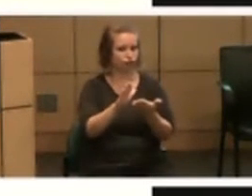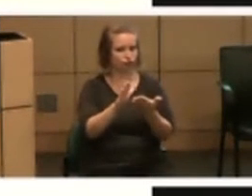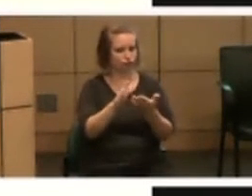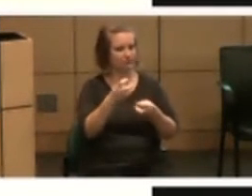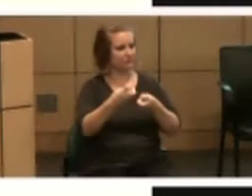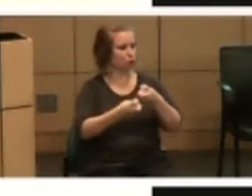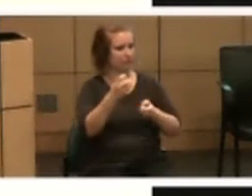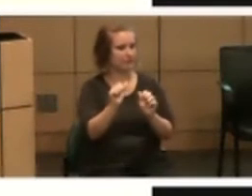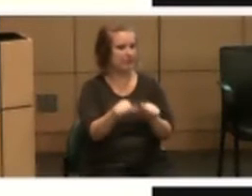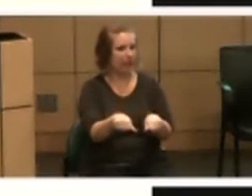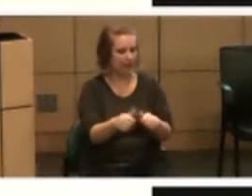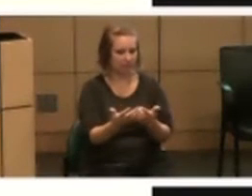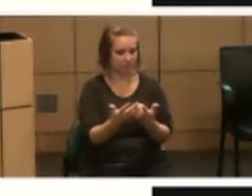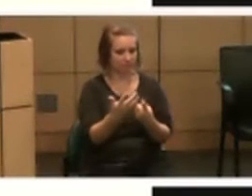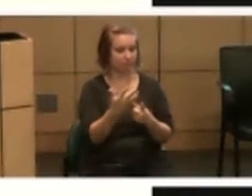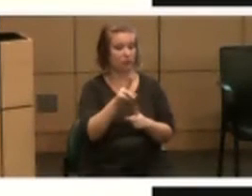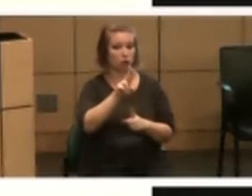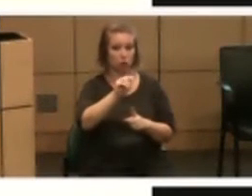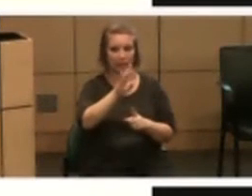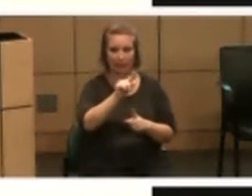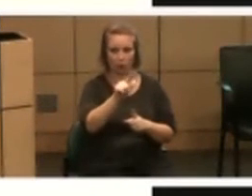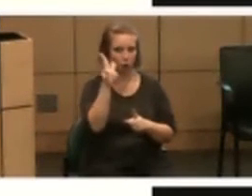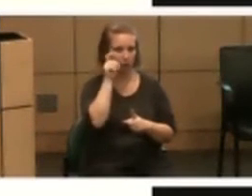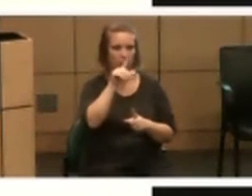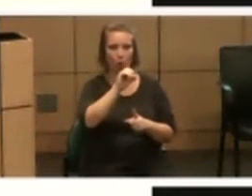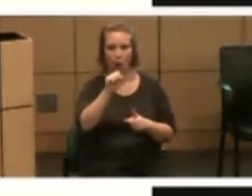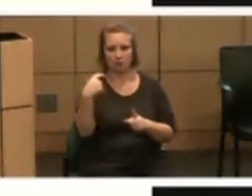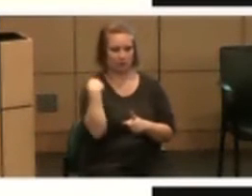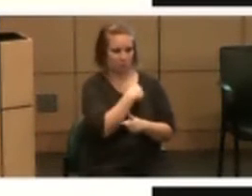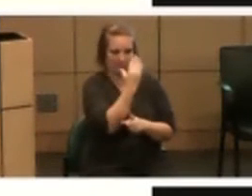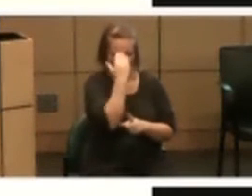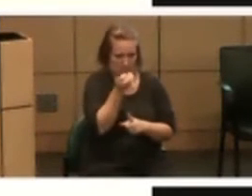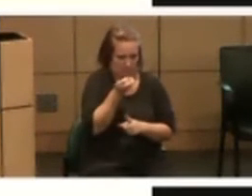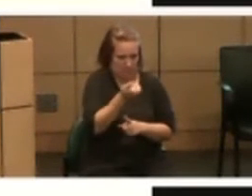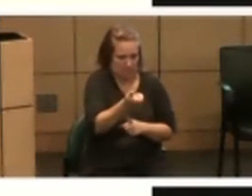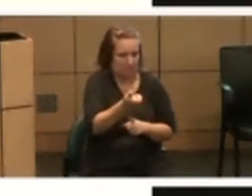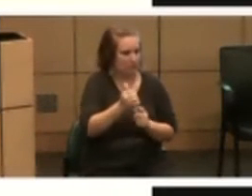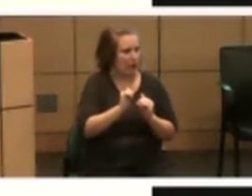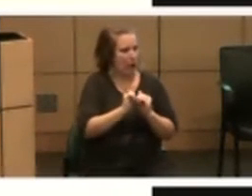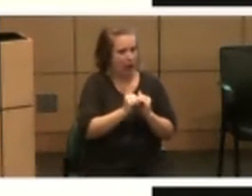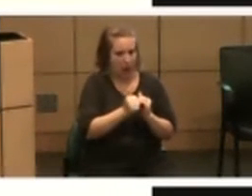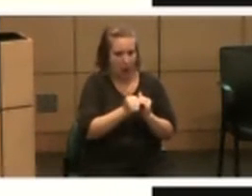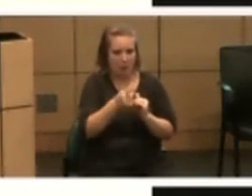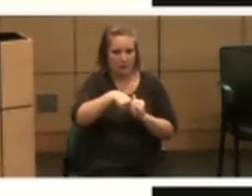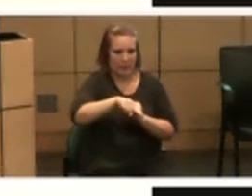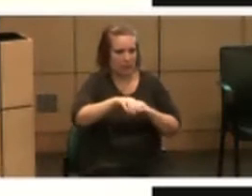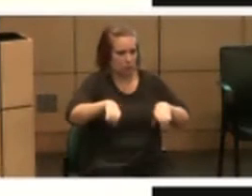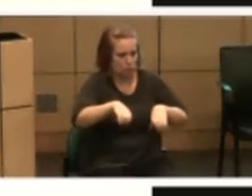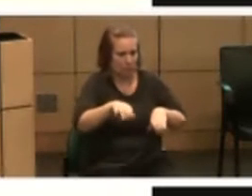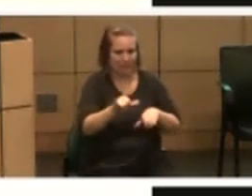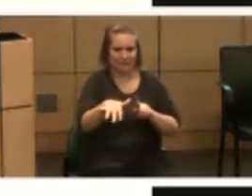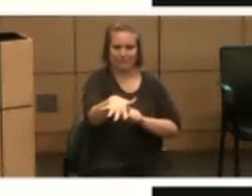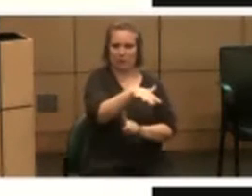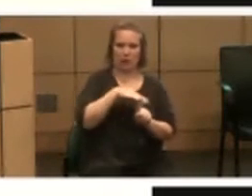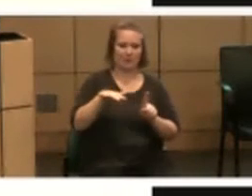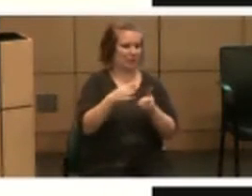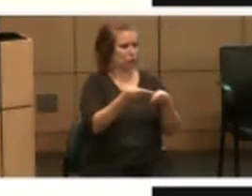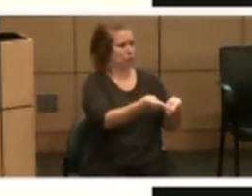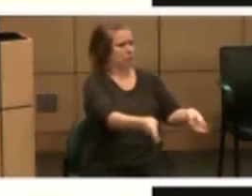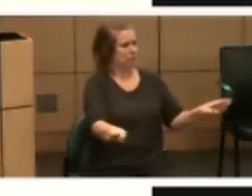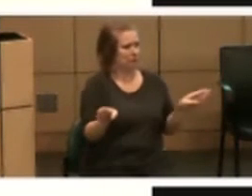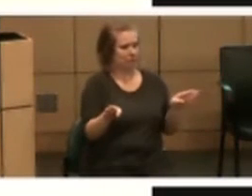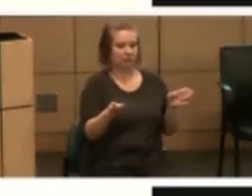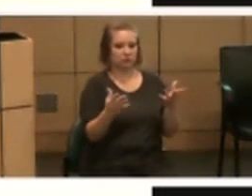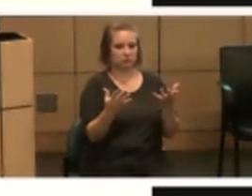difficulties that children are having with unilateral hearing loss. We know very little about how children with unilateral hearing loss though perform in those environments just broadly, let alone